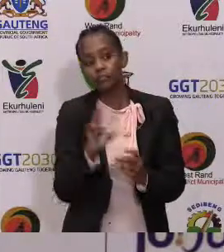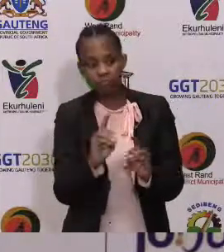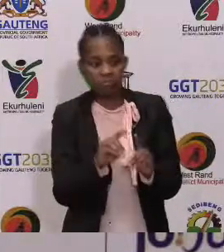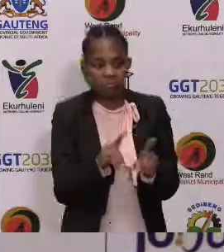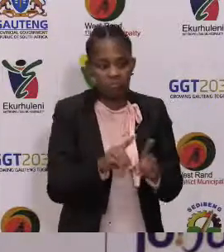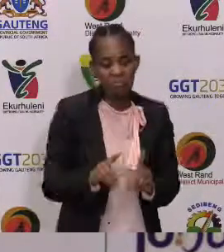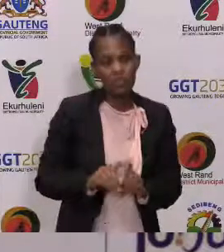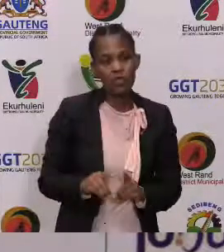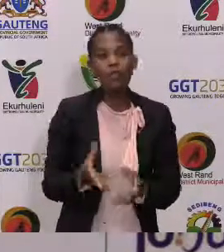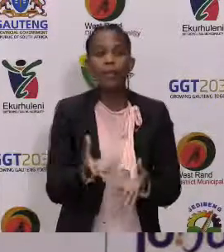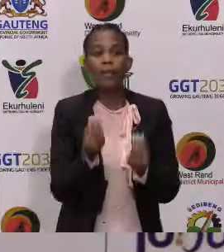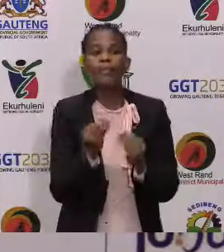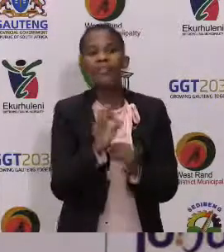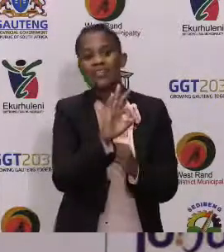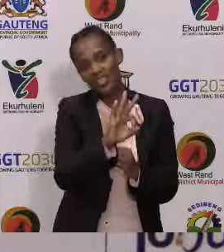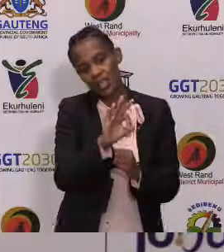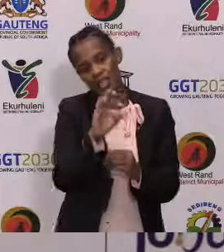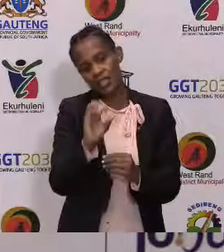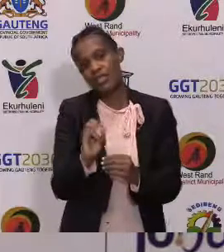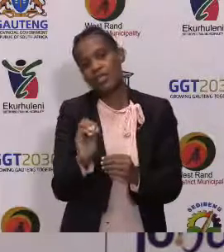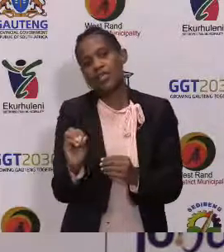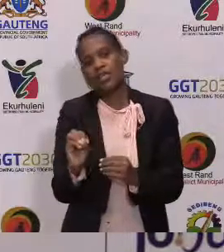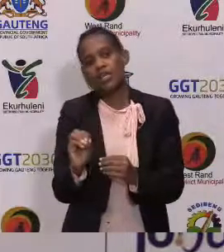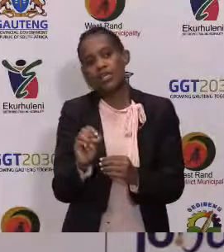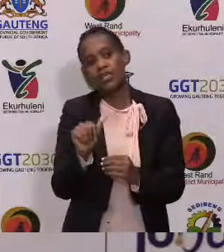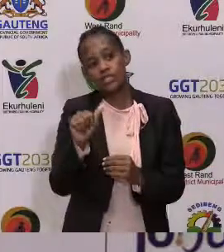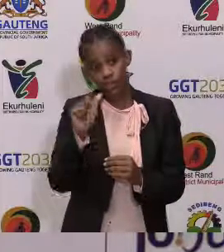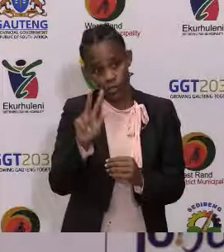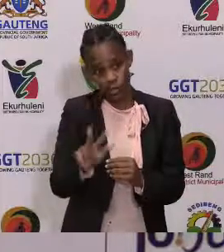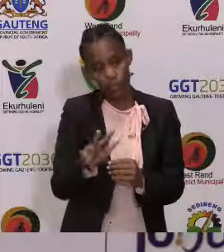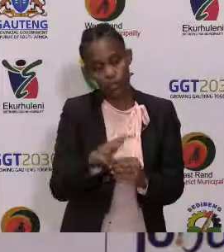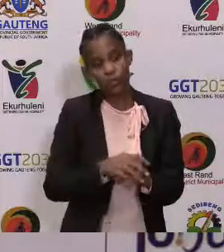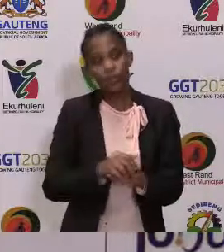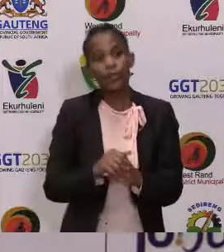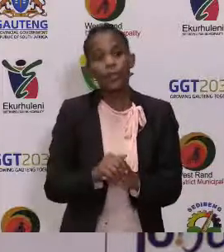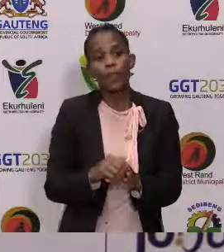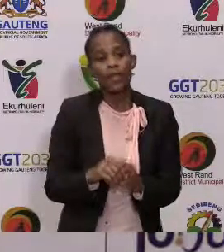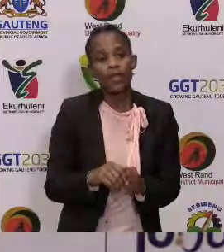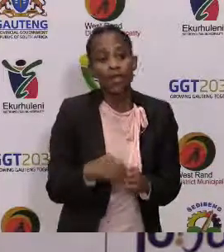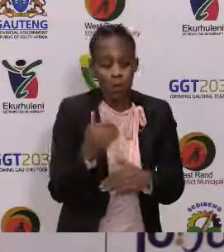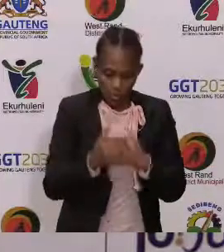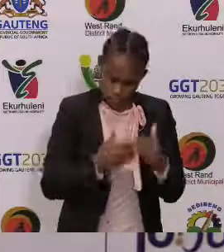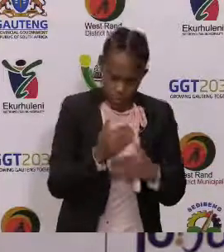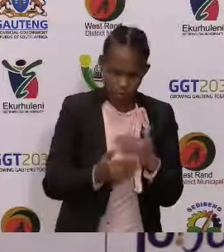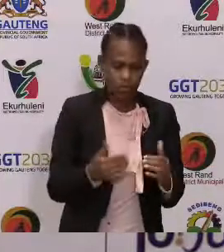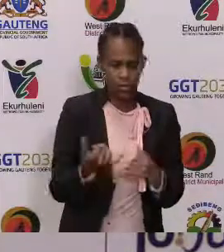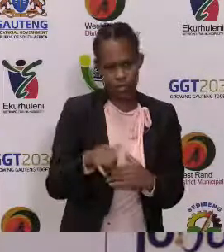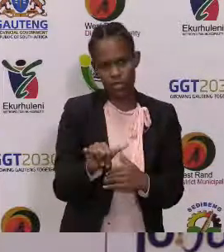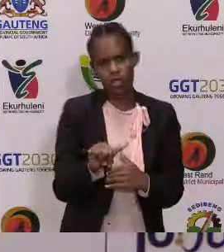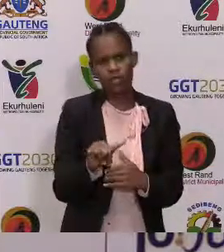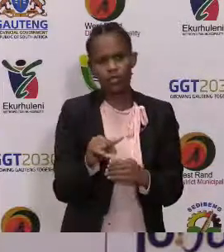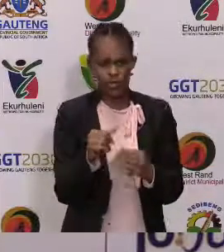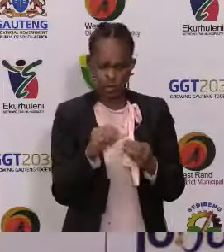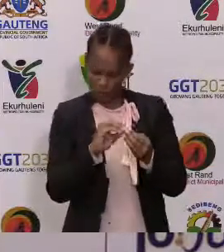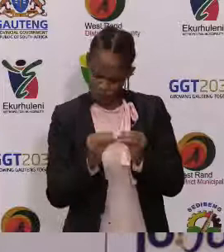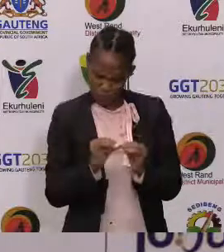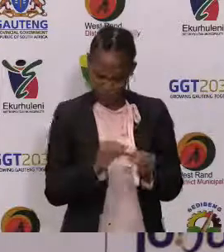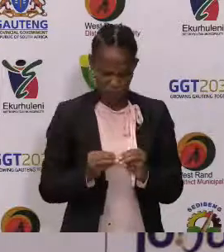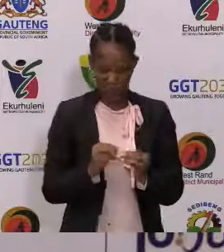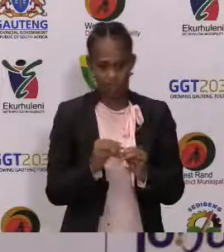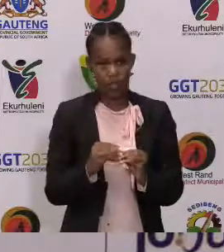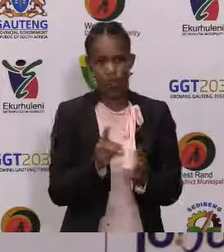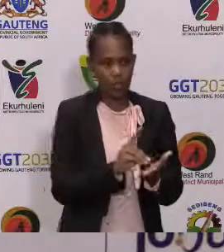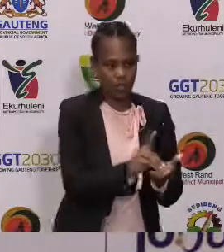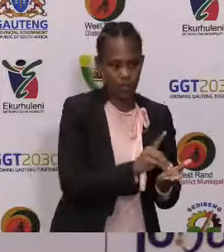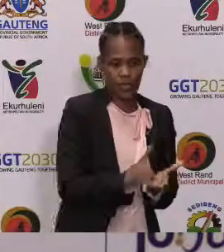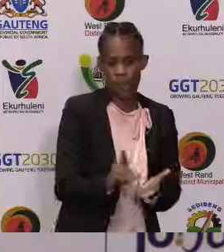about 3,062. And then we continued to ramp up and deliver, and by end of